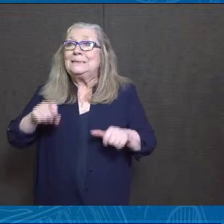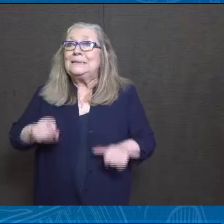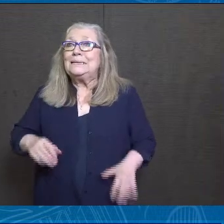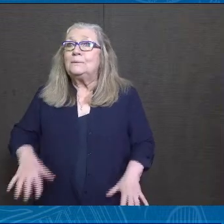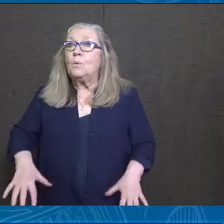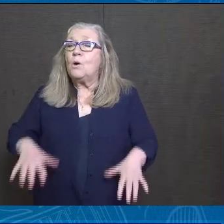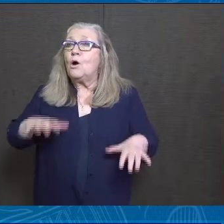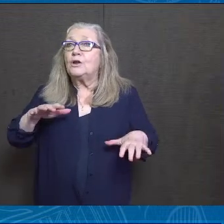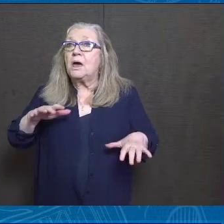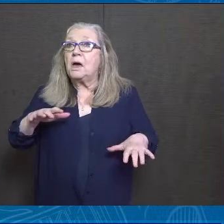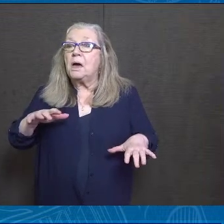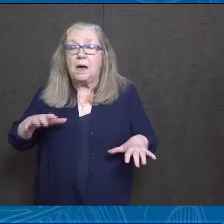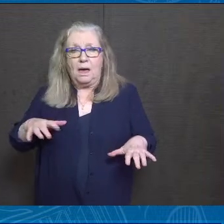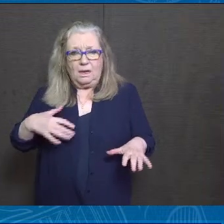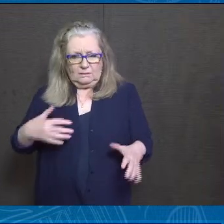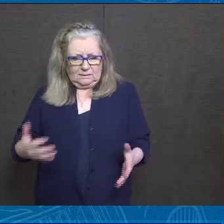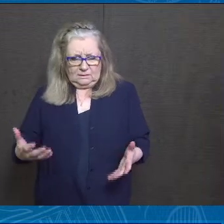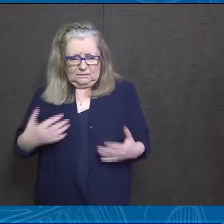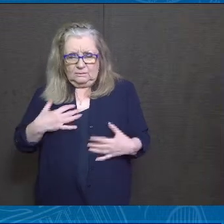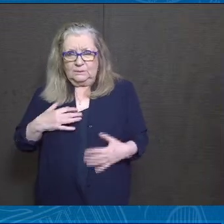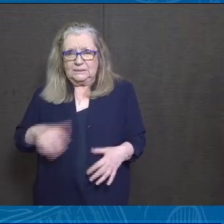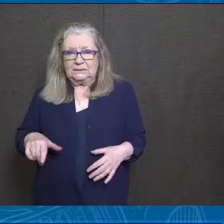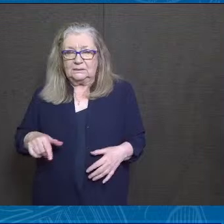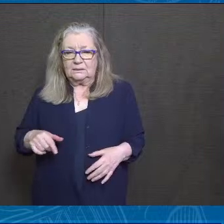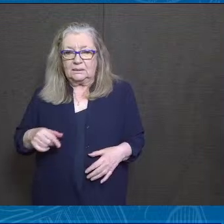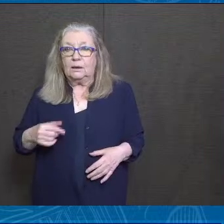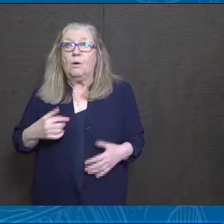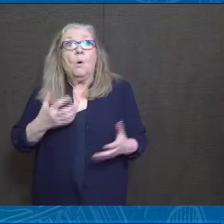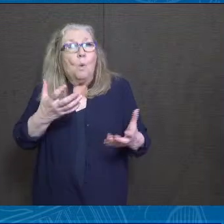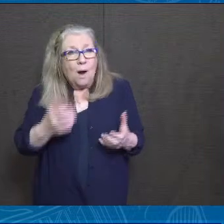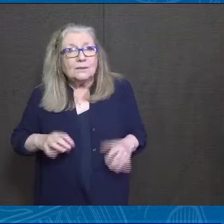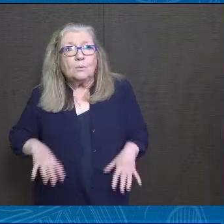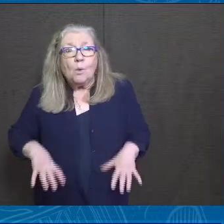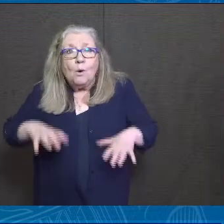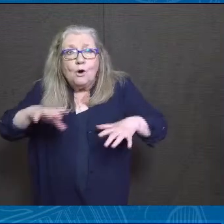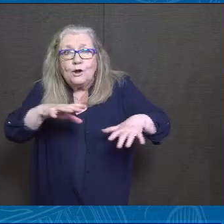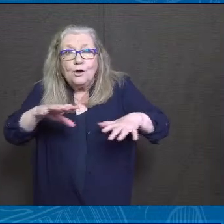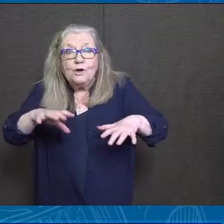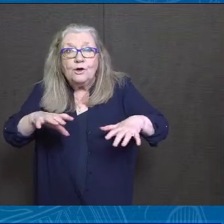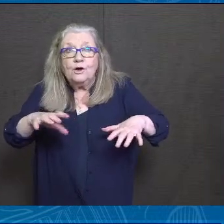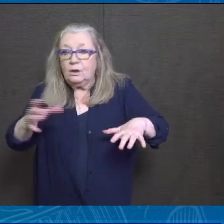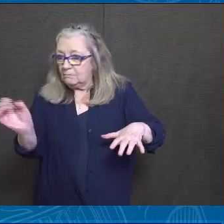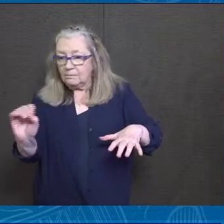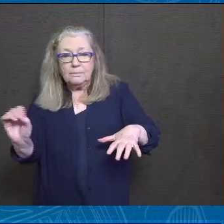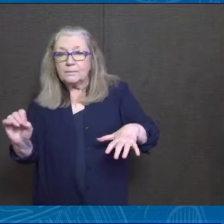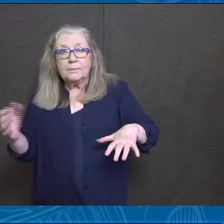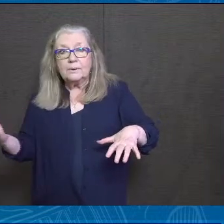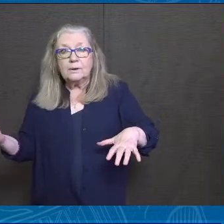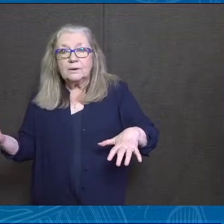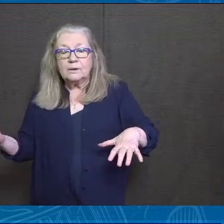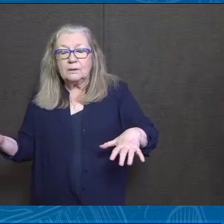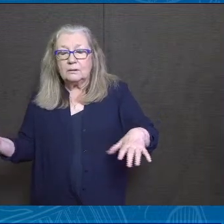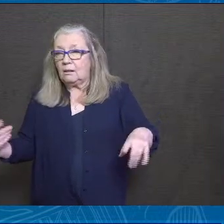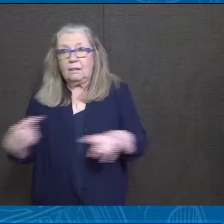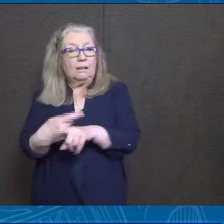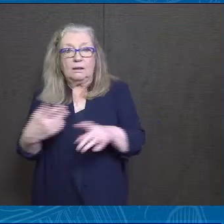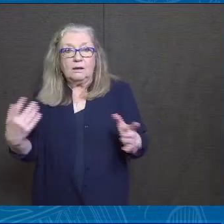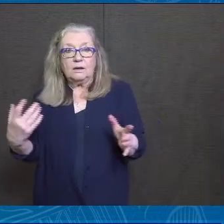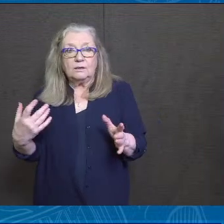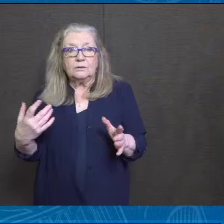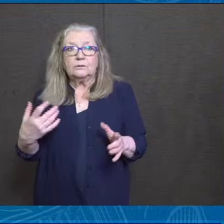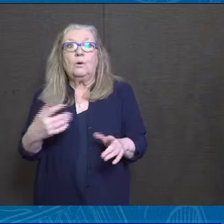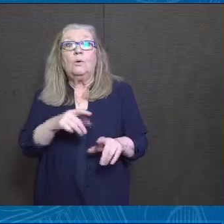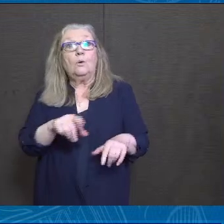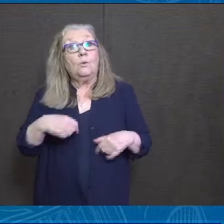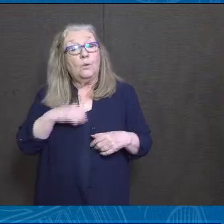too little water, again, when we don't need it. That is the impact that we are seeing in our region. What ECMOD is doing, especially we are doing a lot